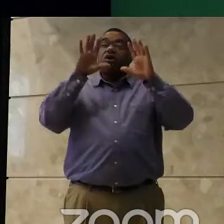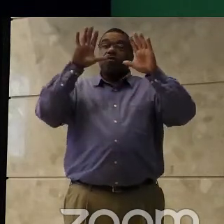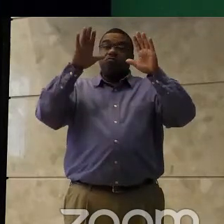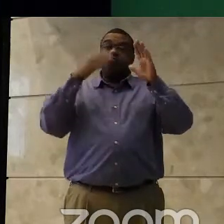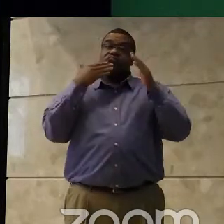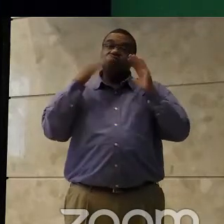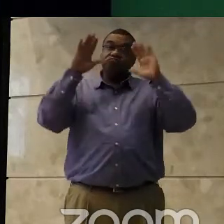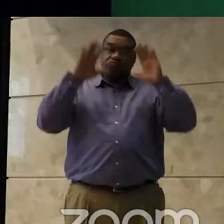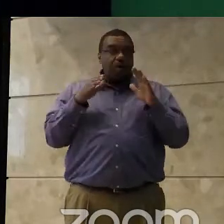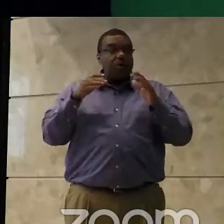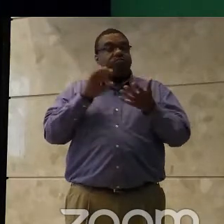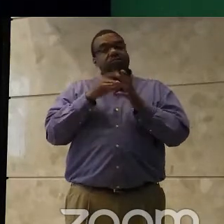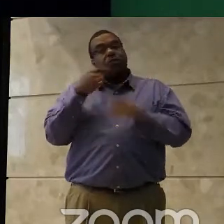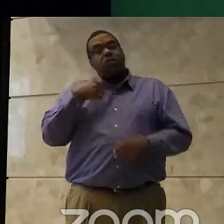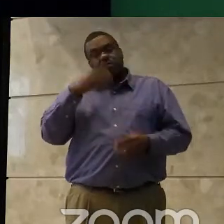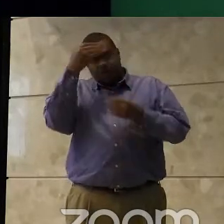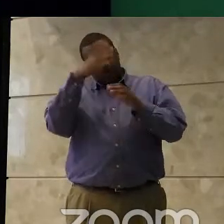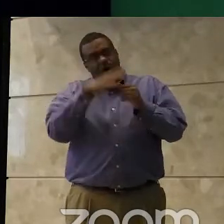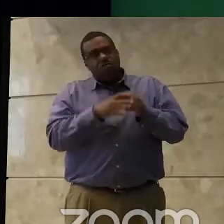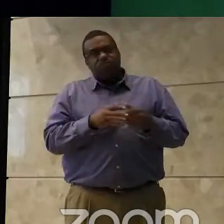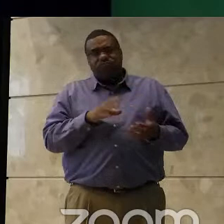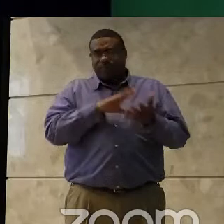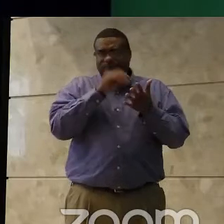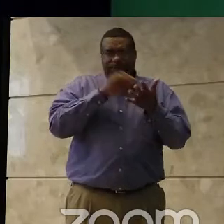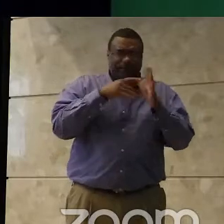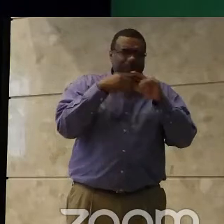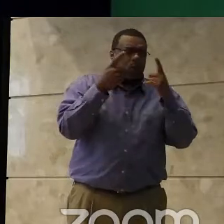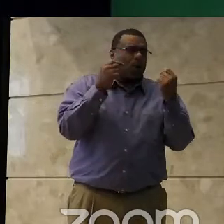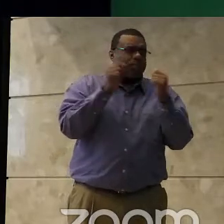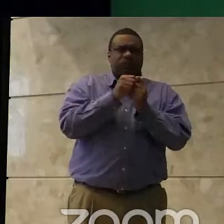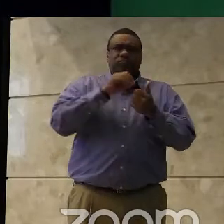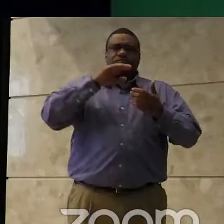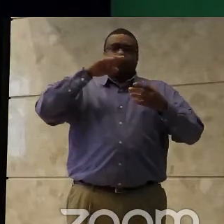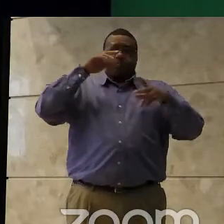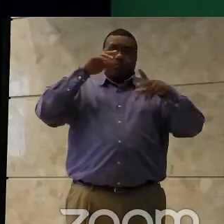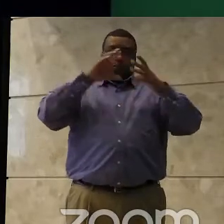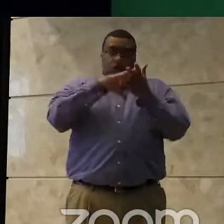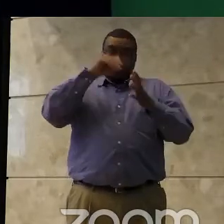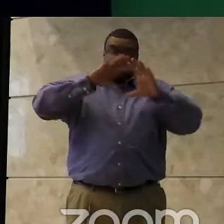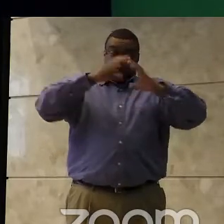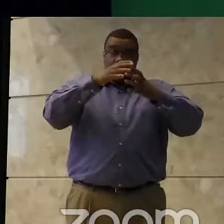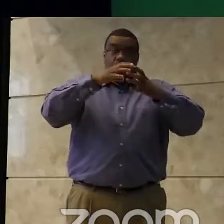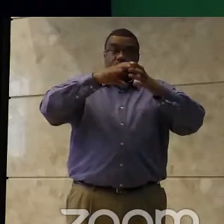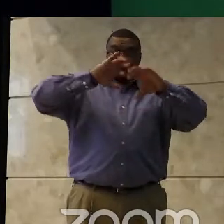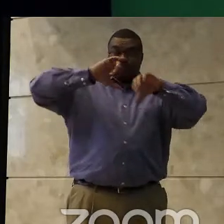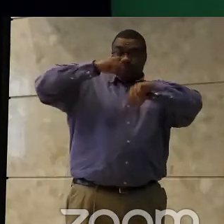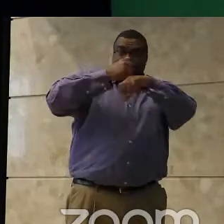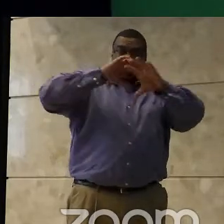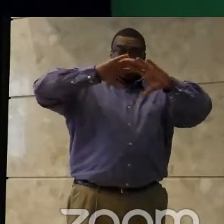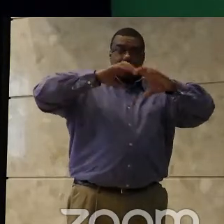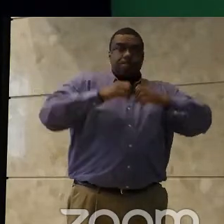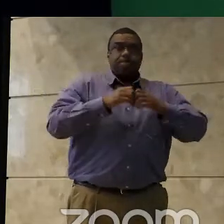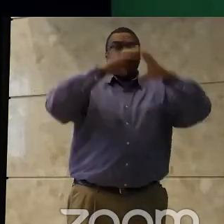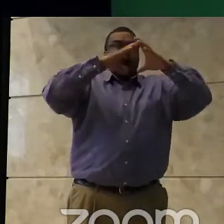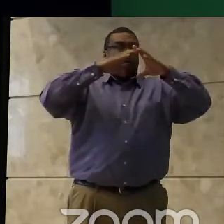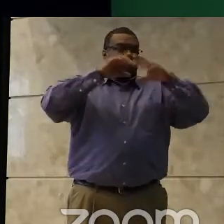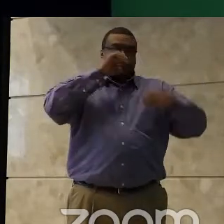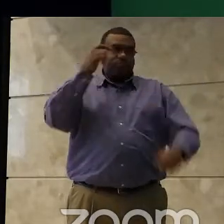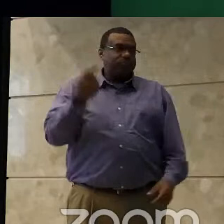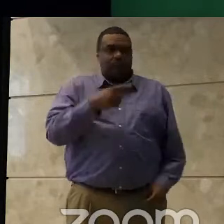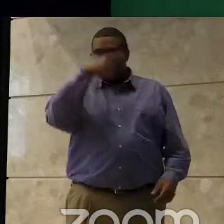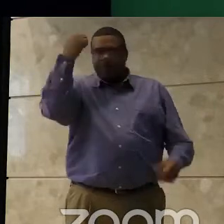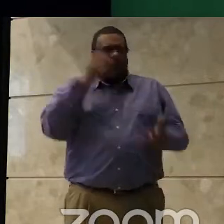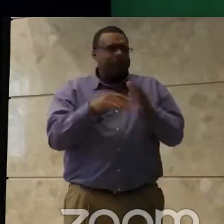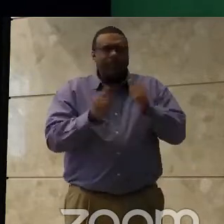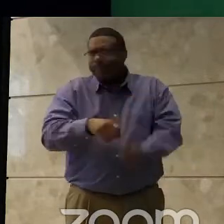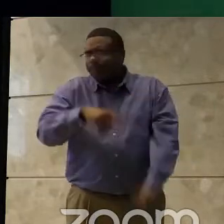saying what I can say to that student is build that community of students. And it shouldn't just be all Black students. My house are Black